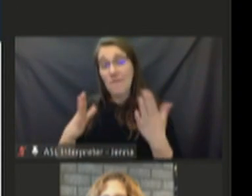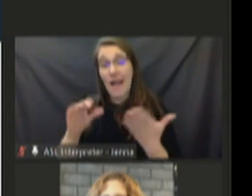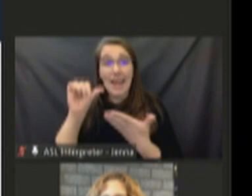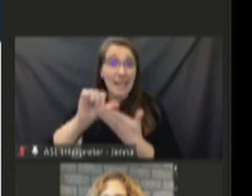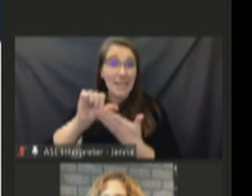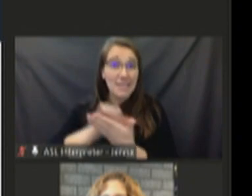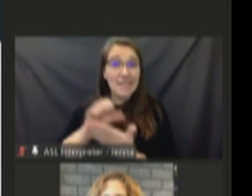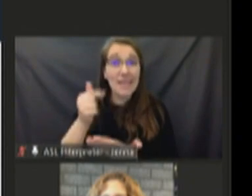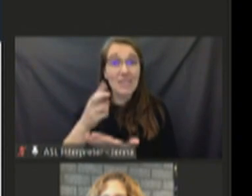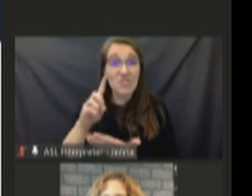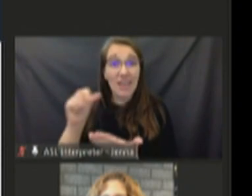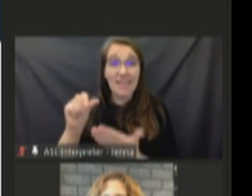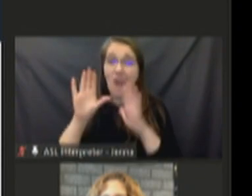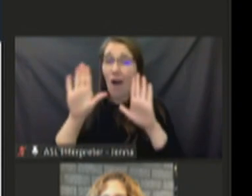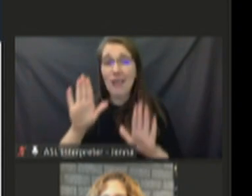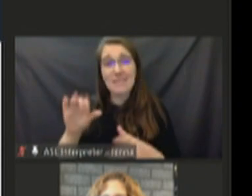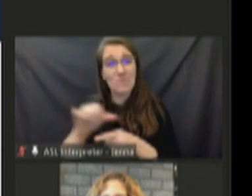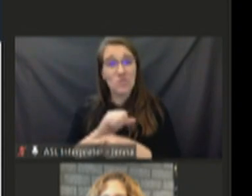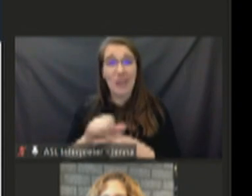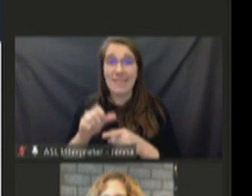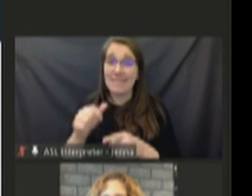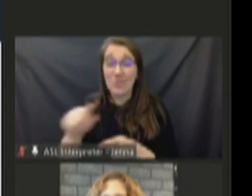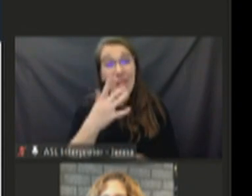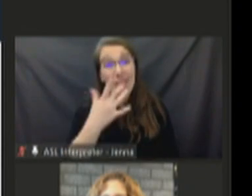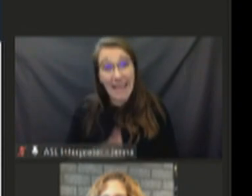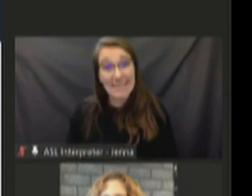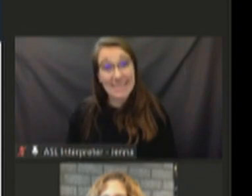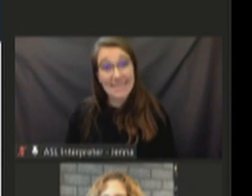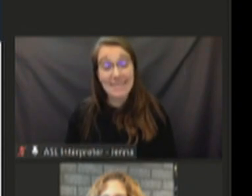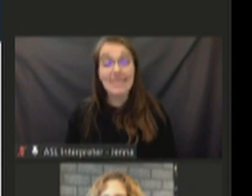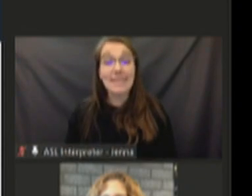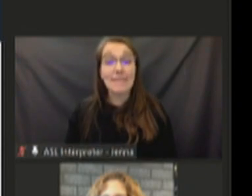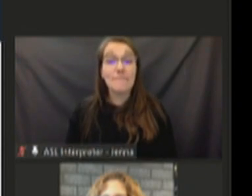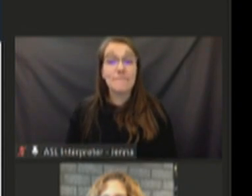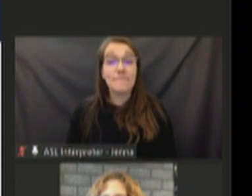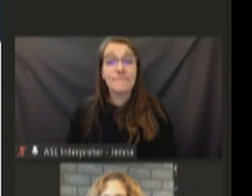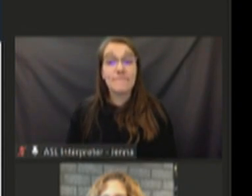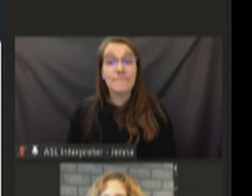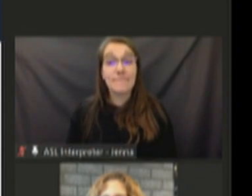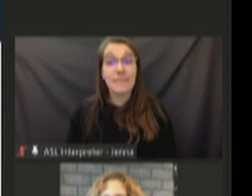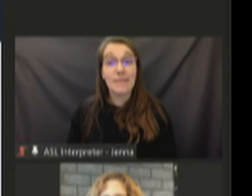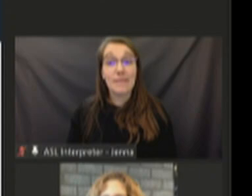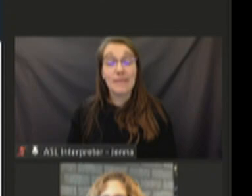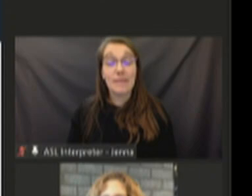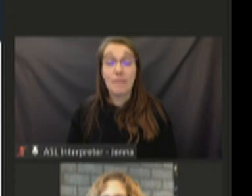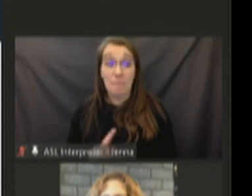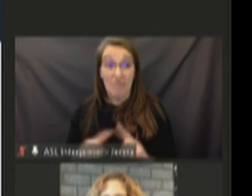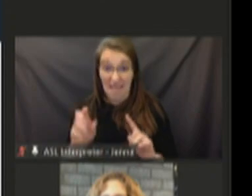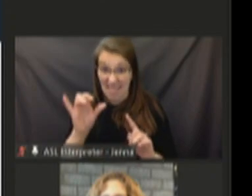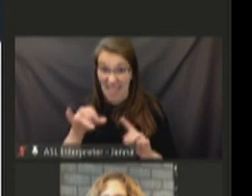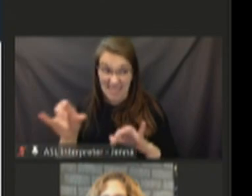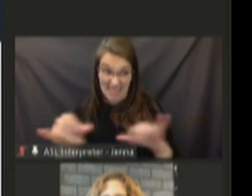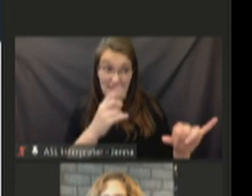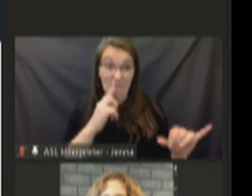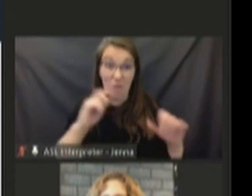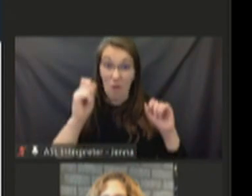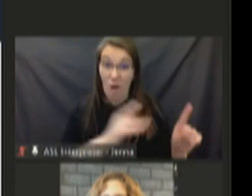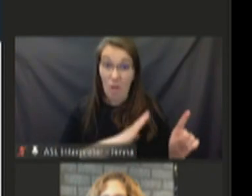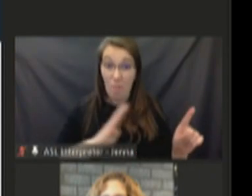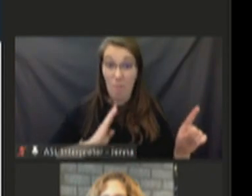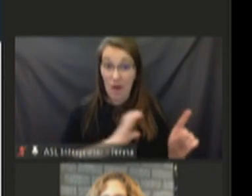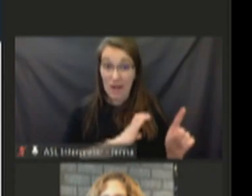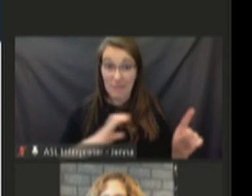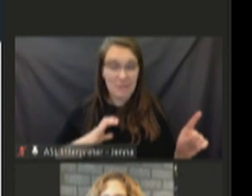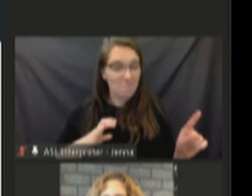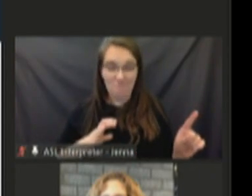amazing training. So you're all very lucky, but it's not the case for every board and commission. So I want to make sure that everyone has that type